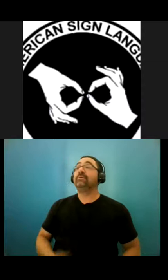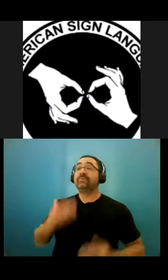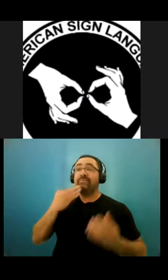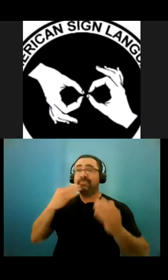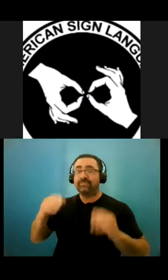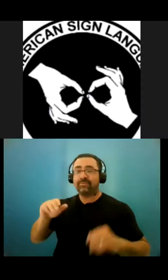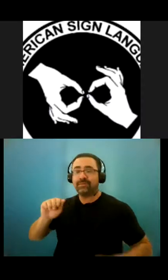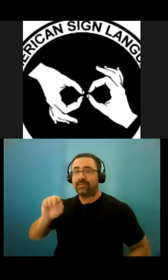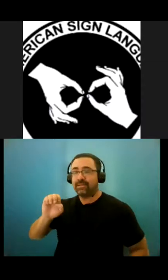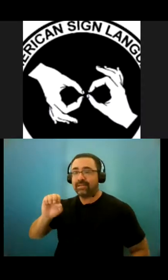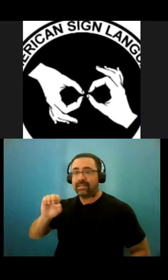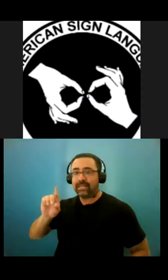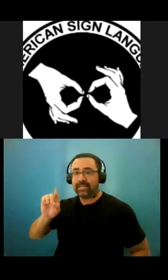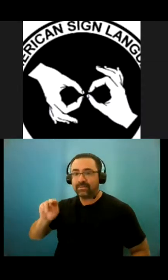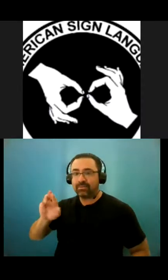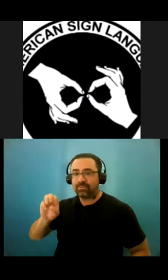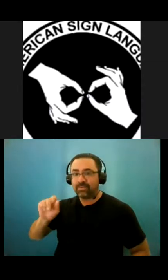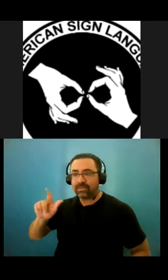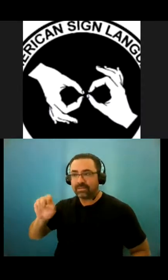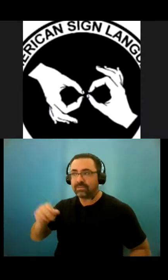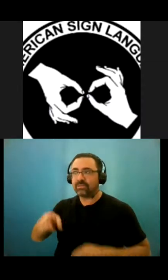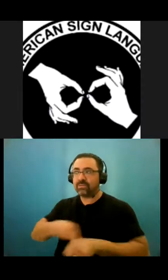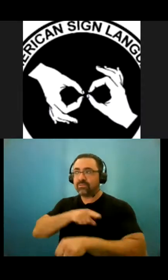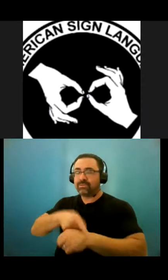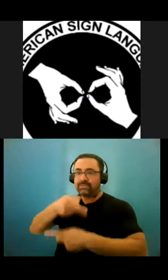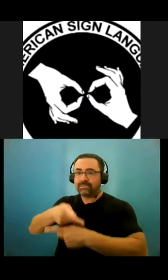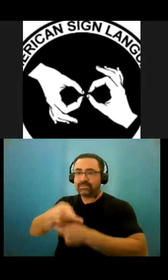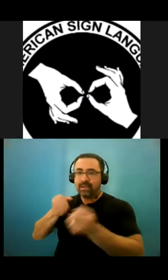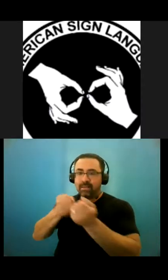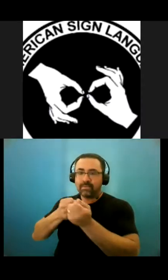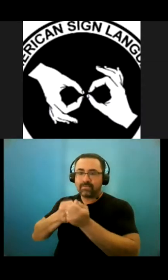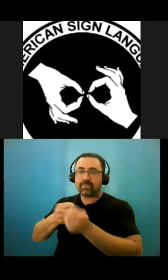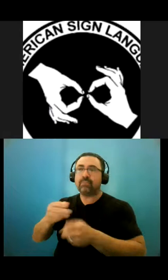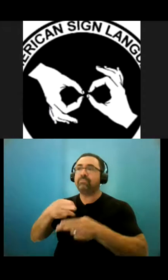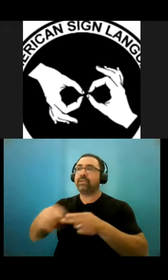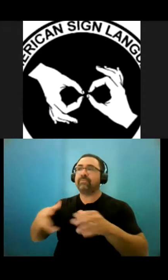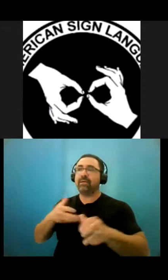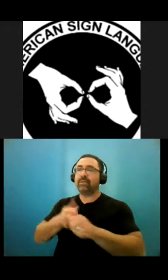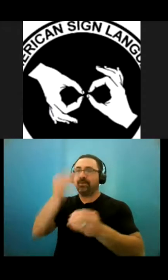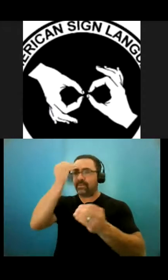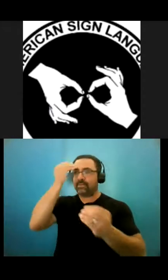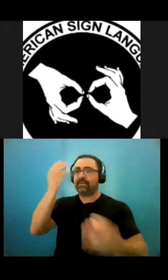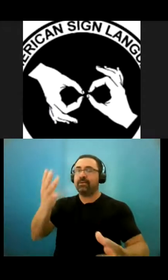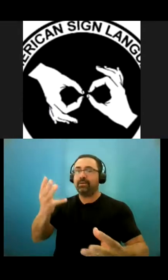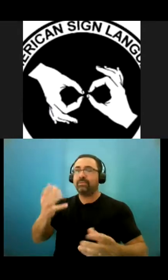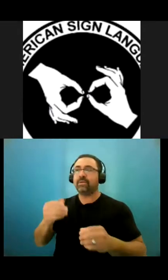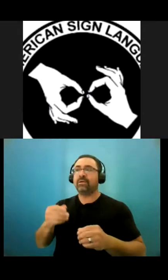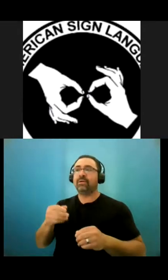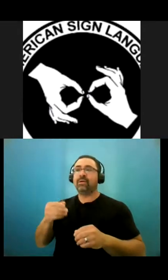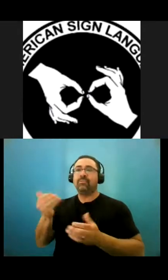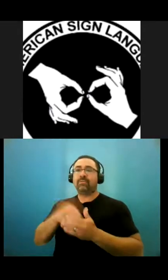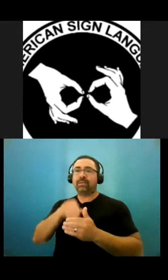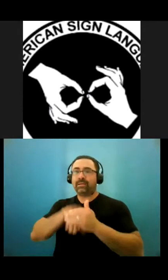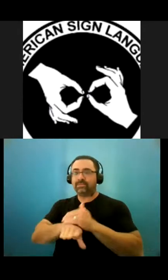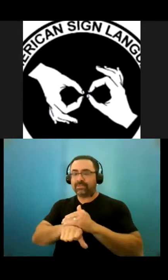Rosales. I am your acting state long-term care ombudsman. Today, I'm going to provide you with a very brief update on ombudsman reentry and a